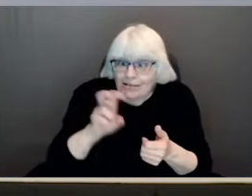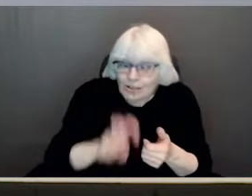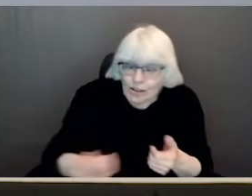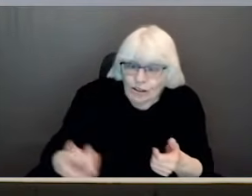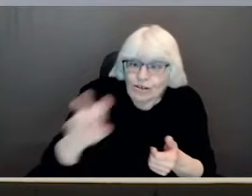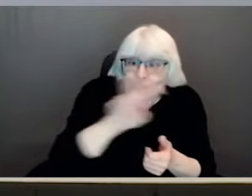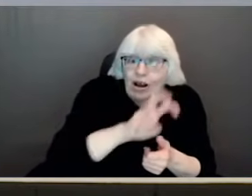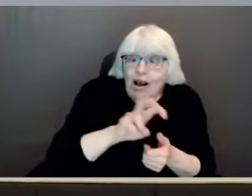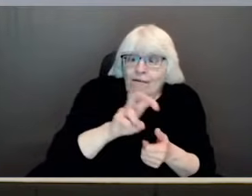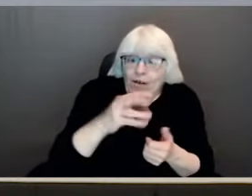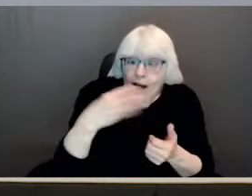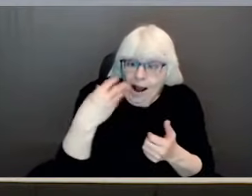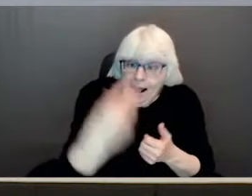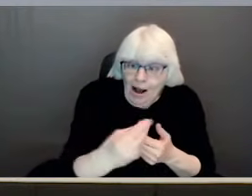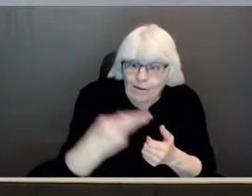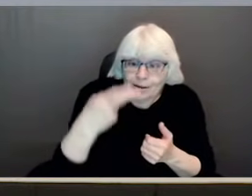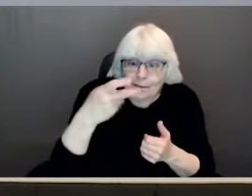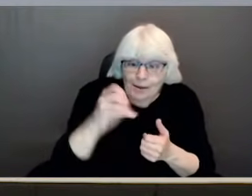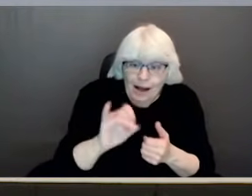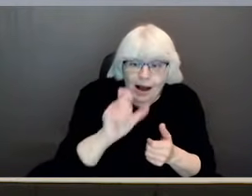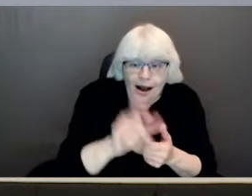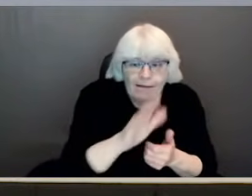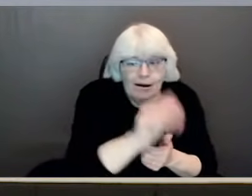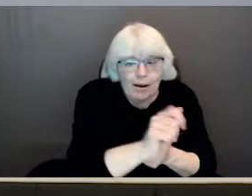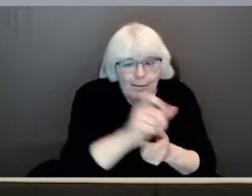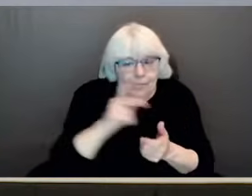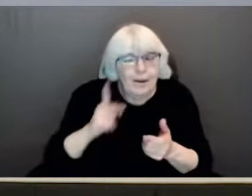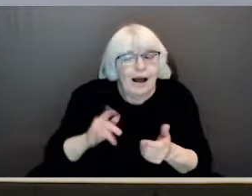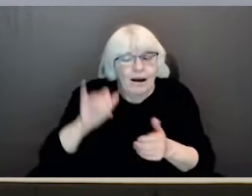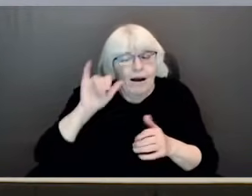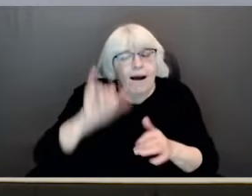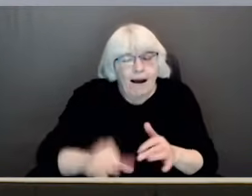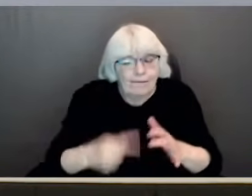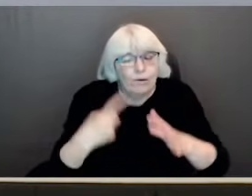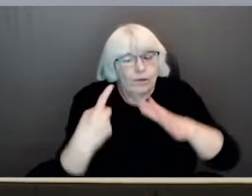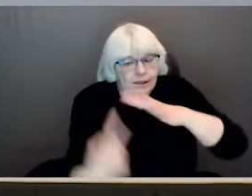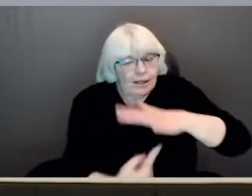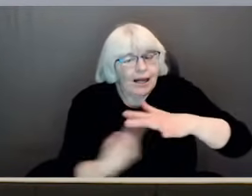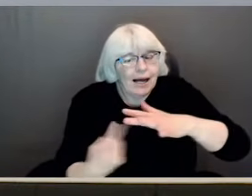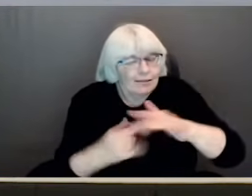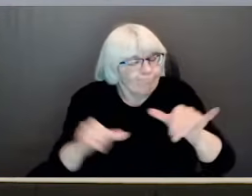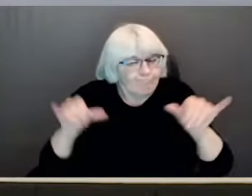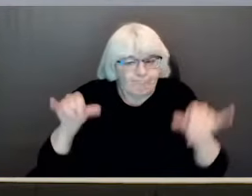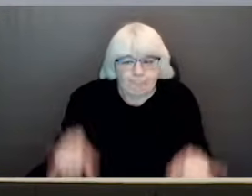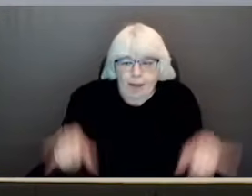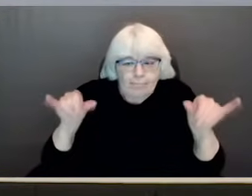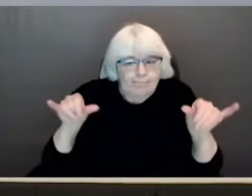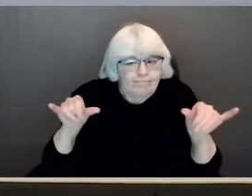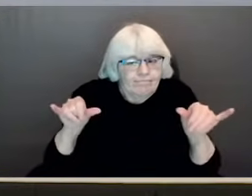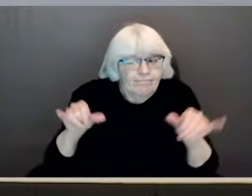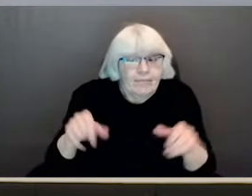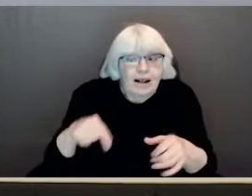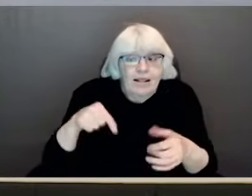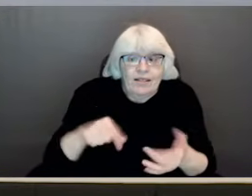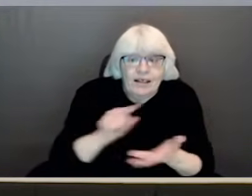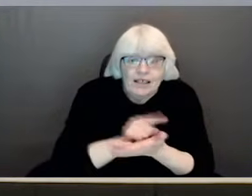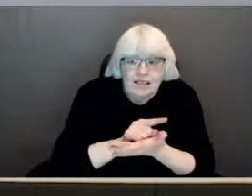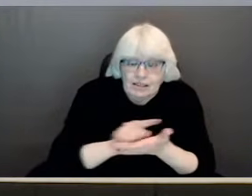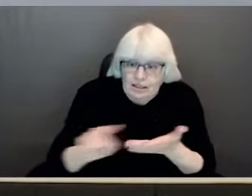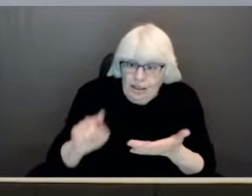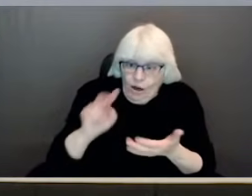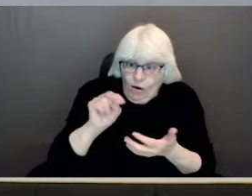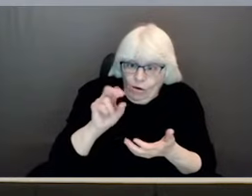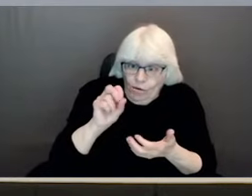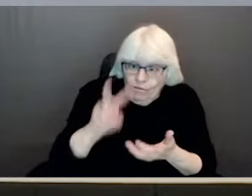Remembrance Day is coming up this week. A time to remember and reflect on the sacrifices of